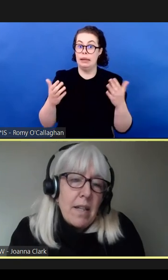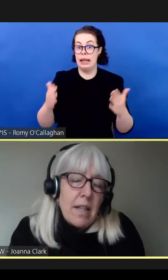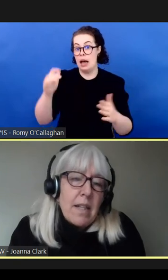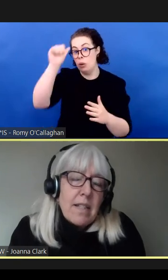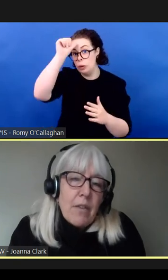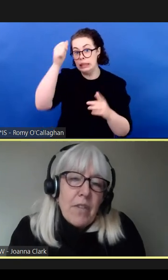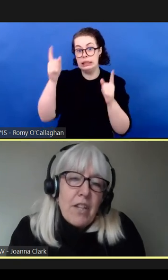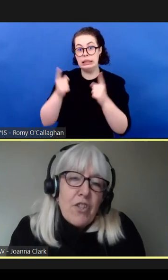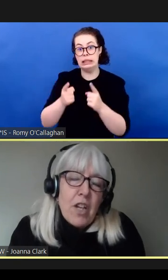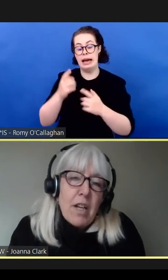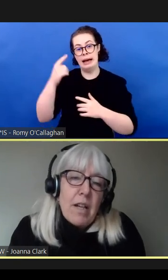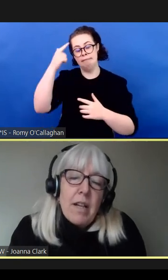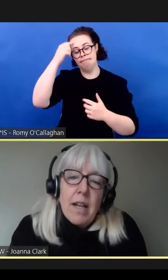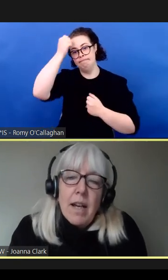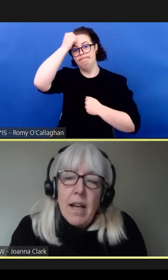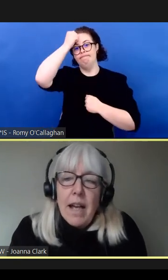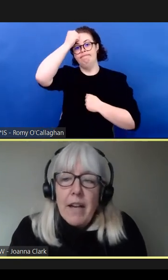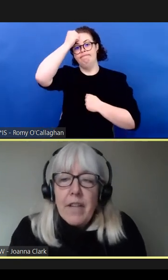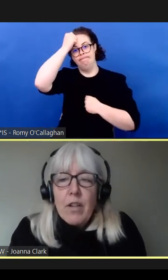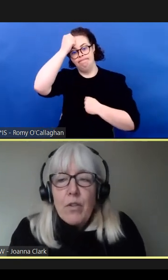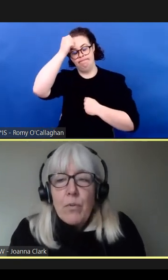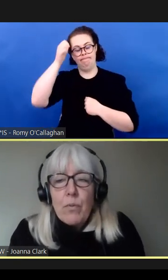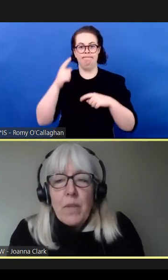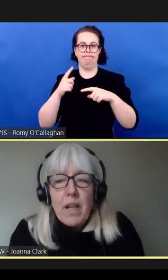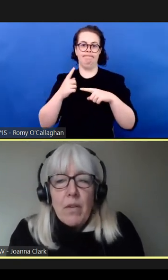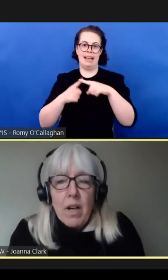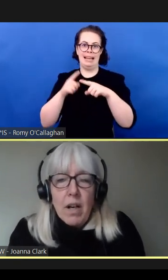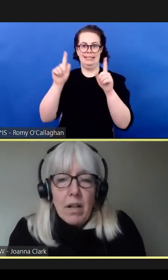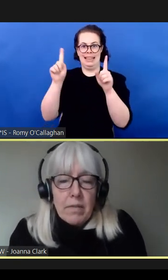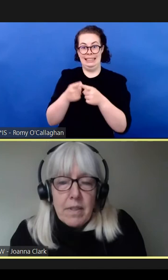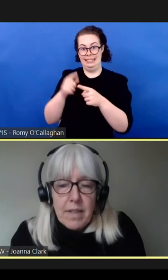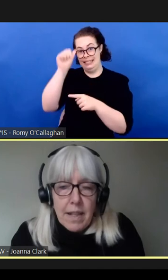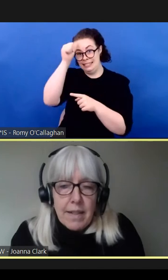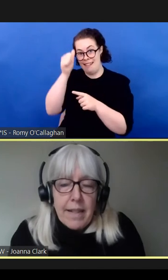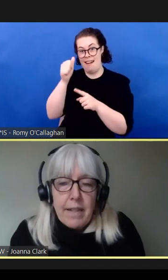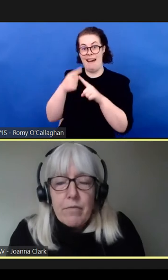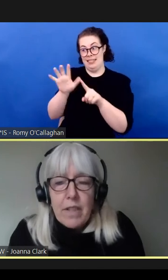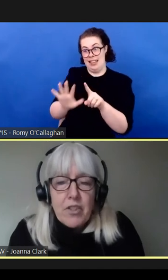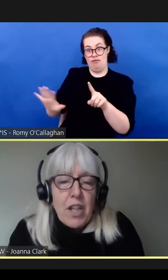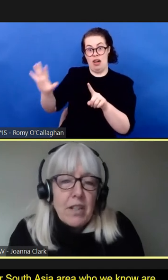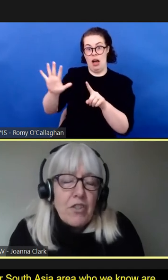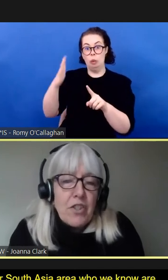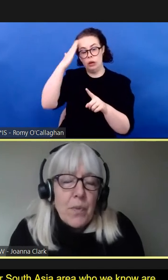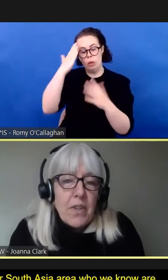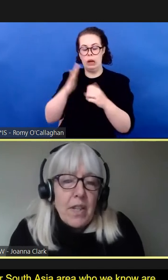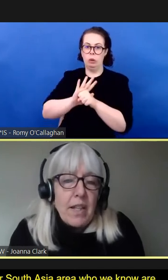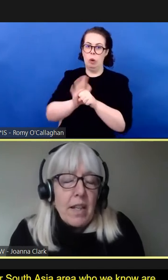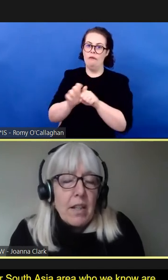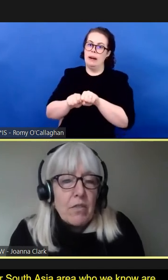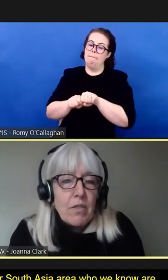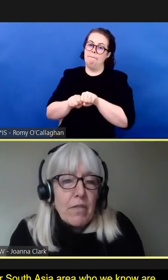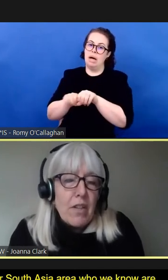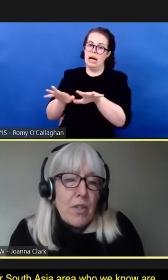wider South Asia area, who we know are tackling real challenges with